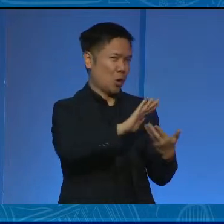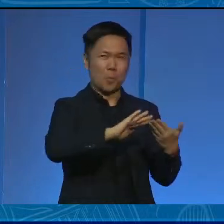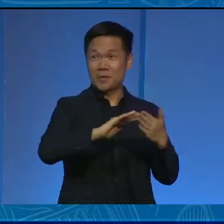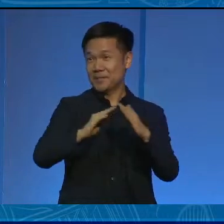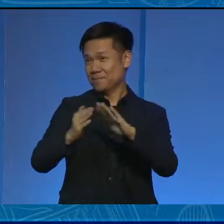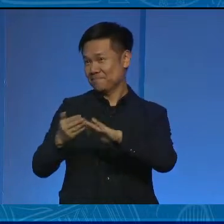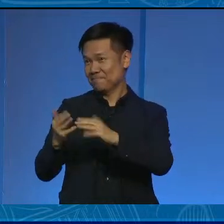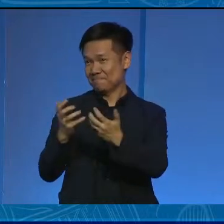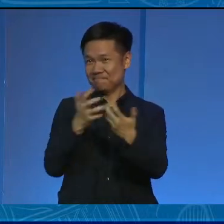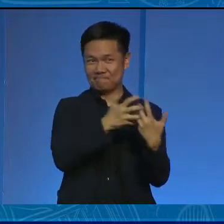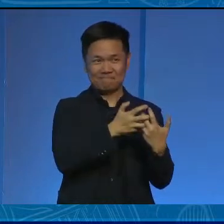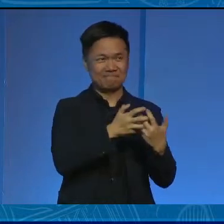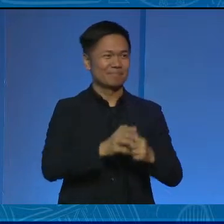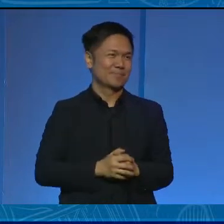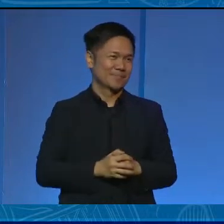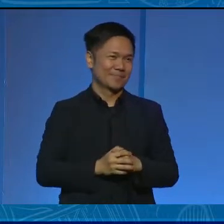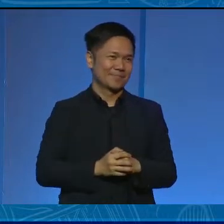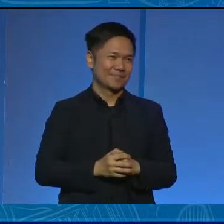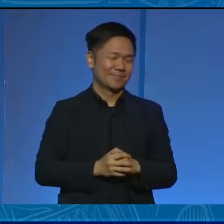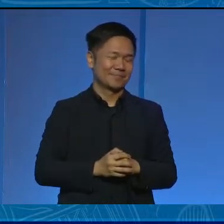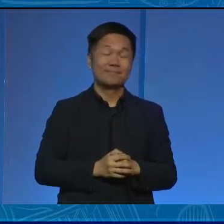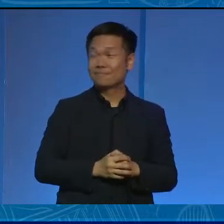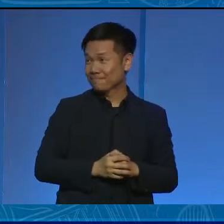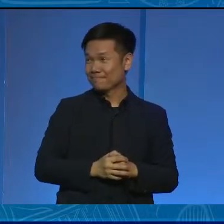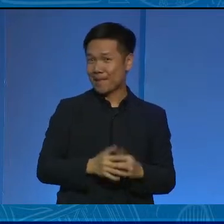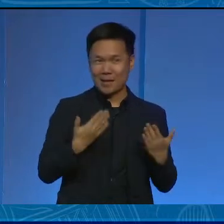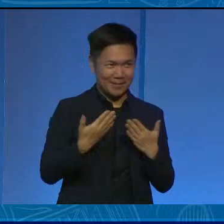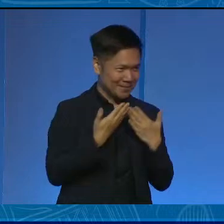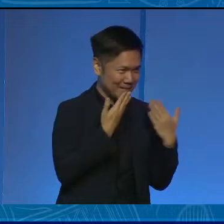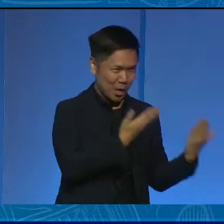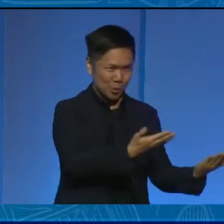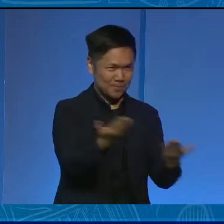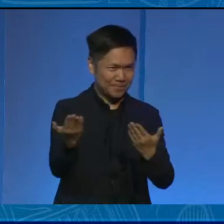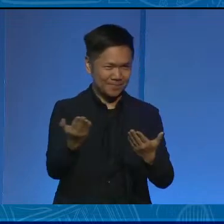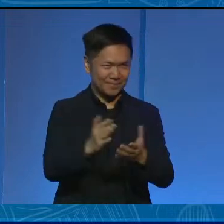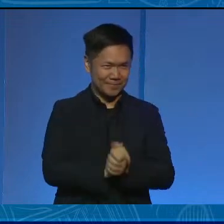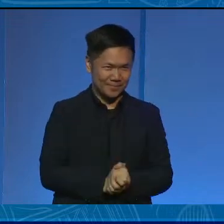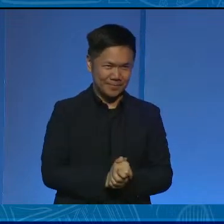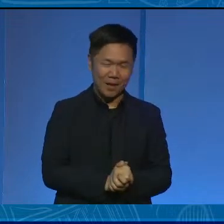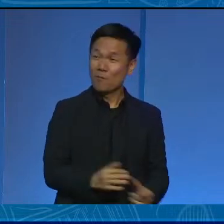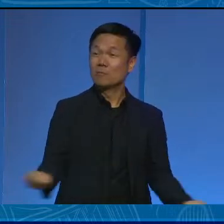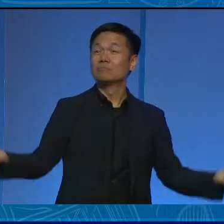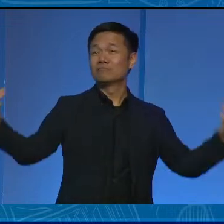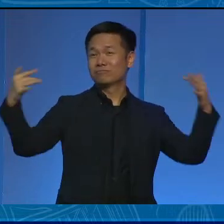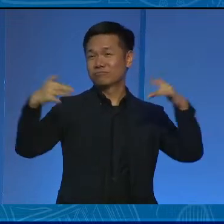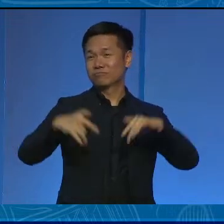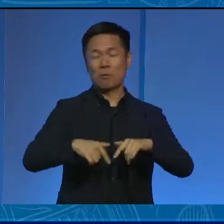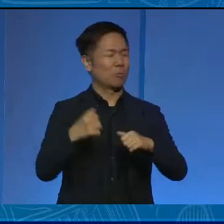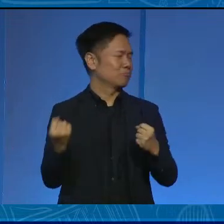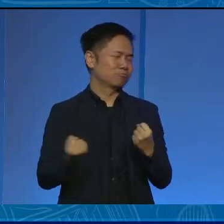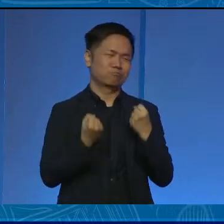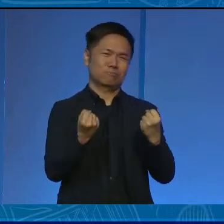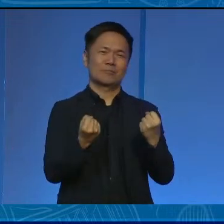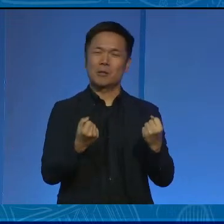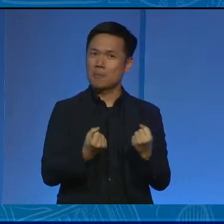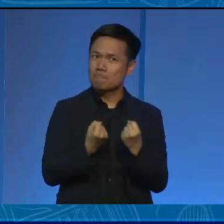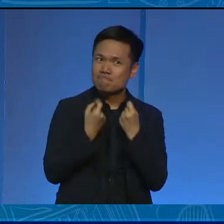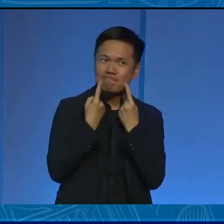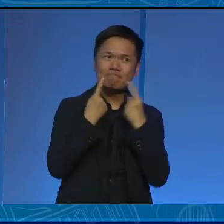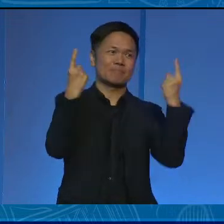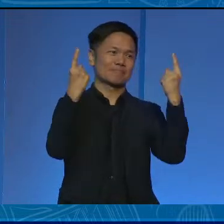to extend our warmest gratitude to all of you for contributing to the success of this